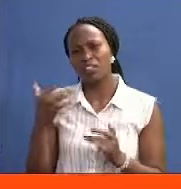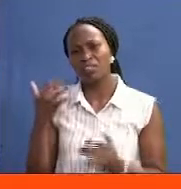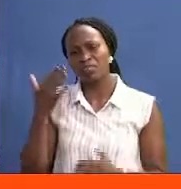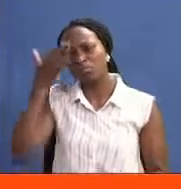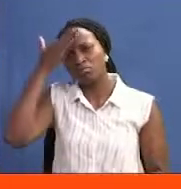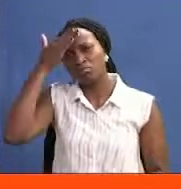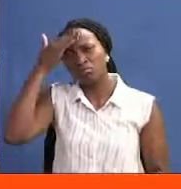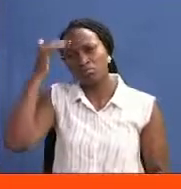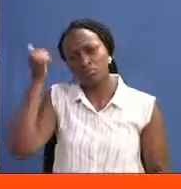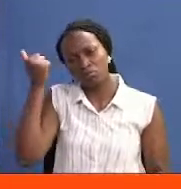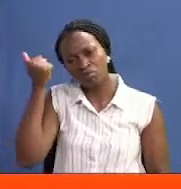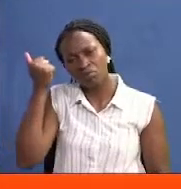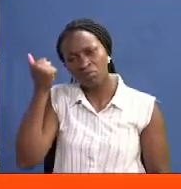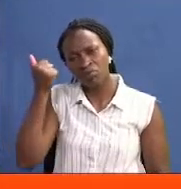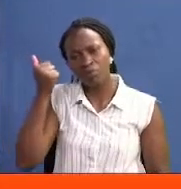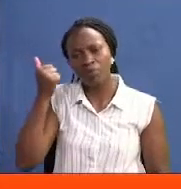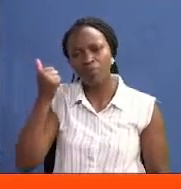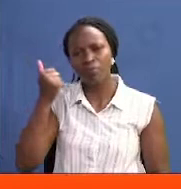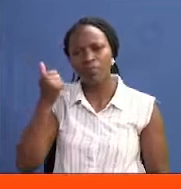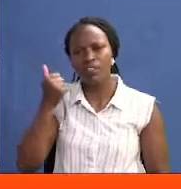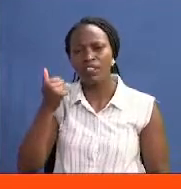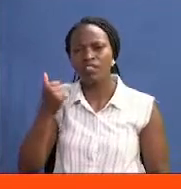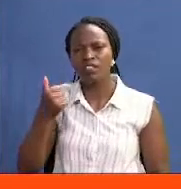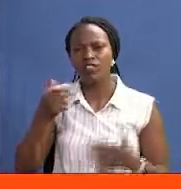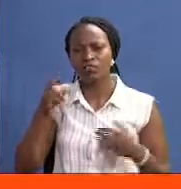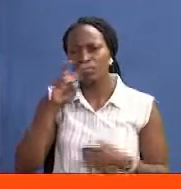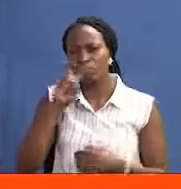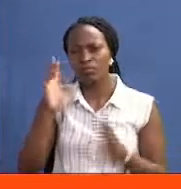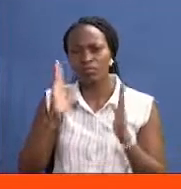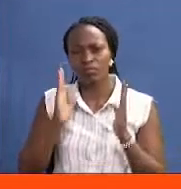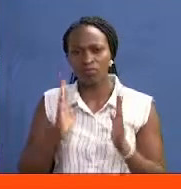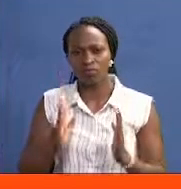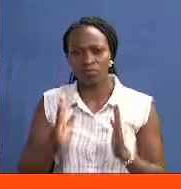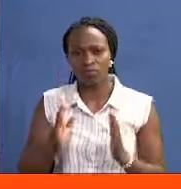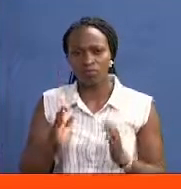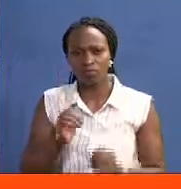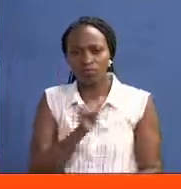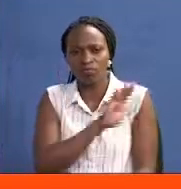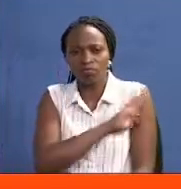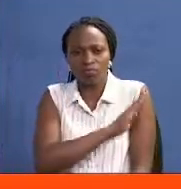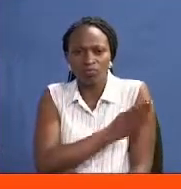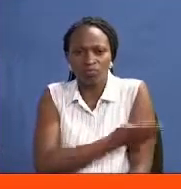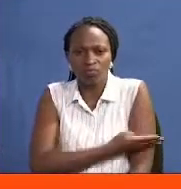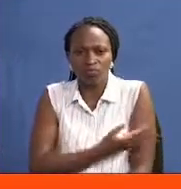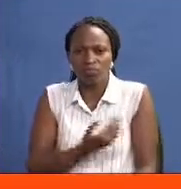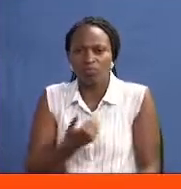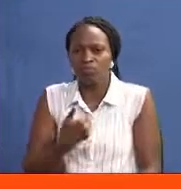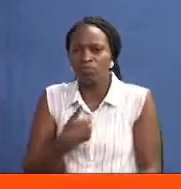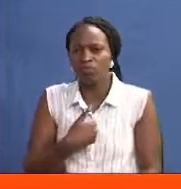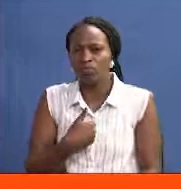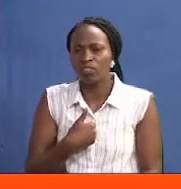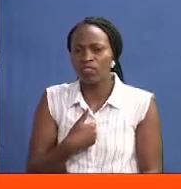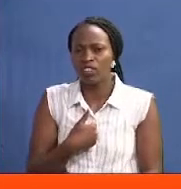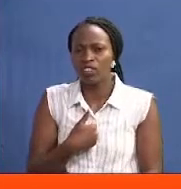of the fact that the audience has more power now in terms of bringing issues to light